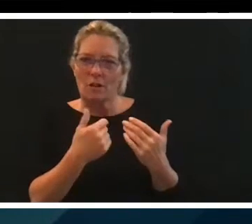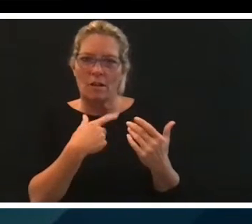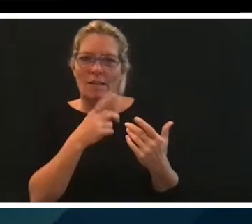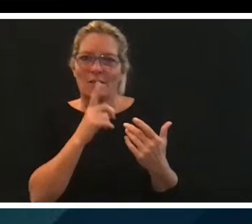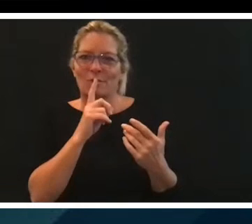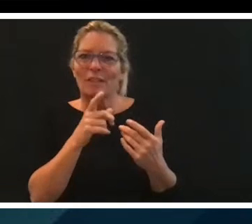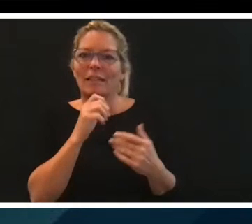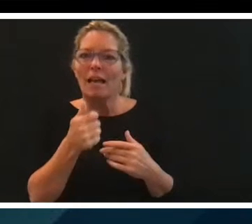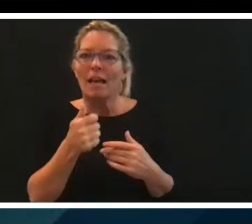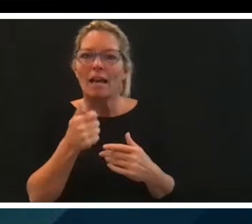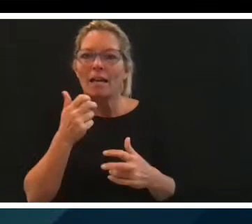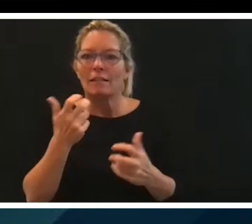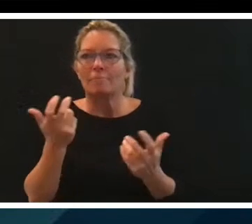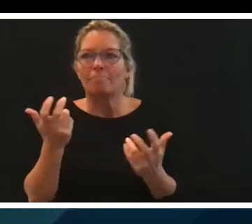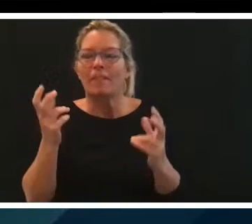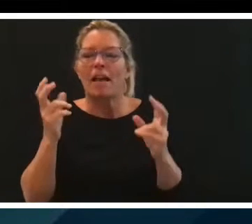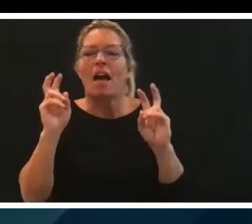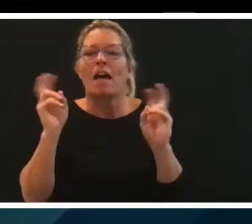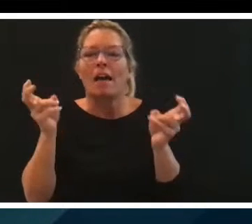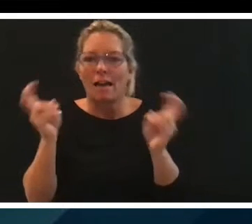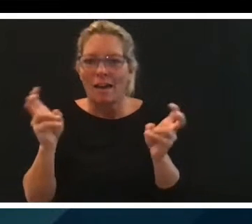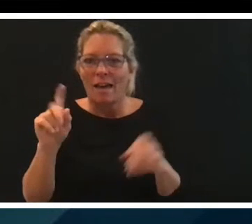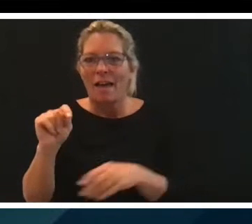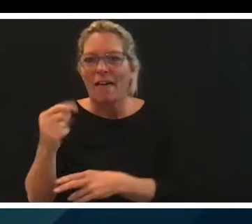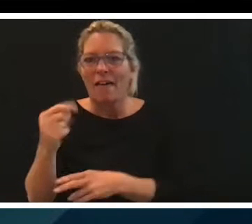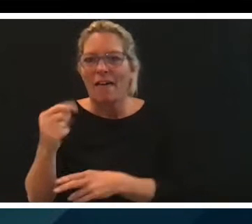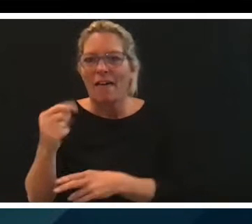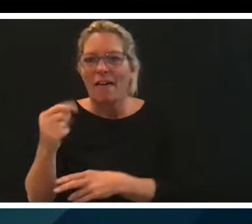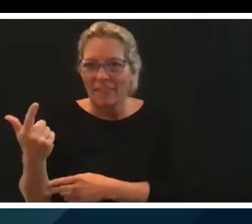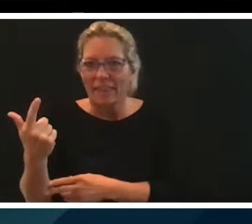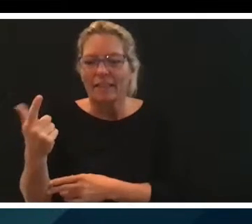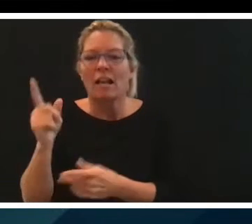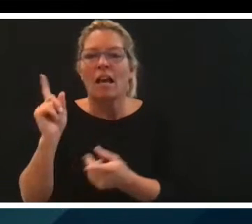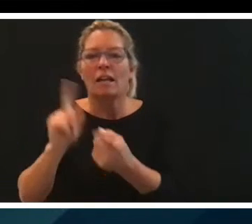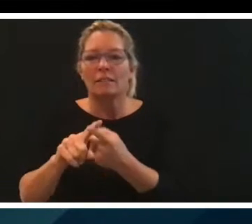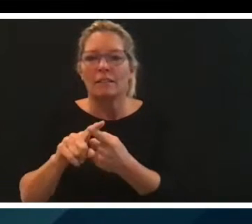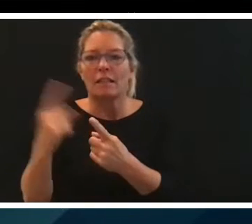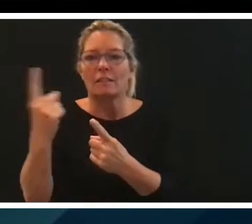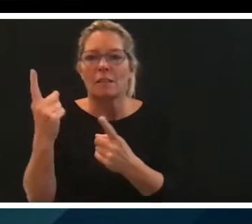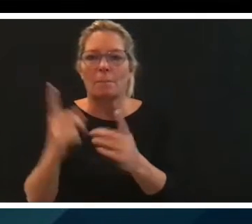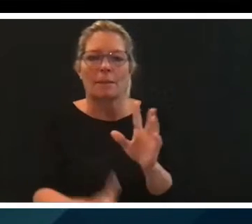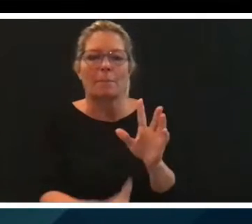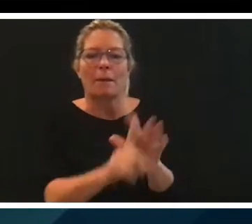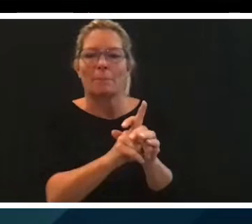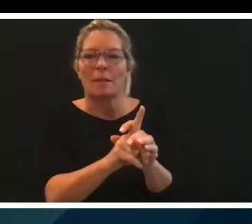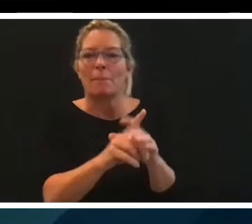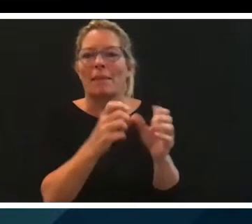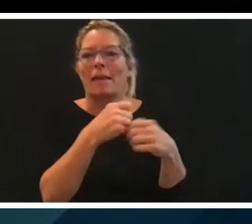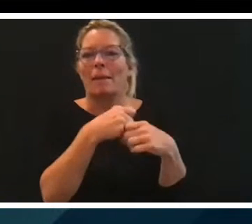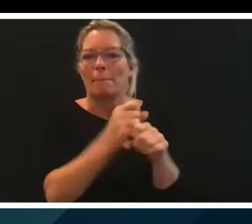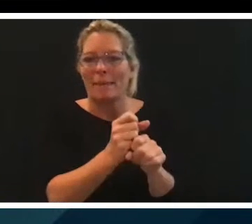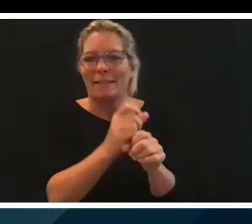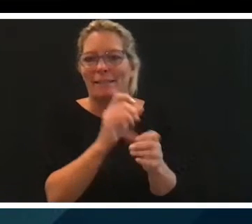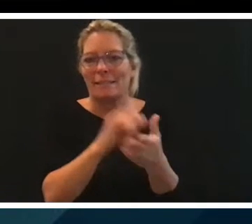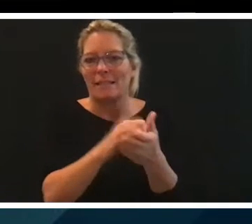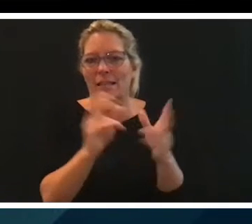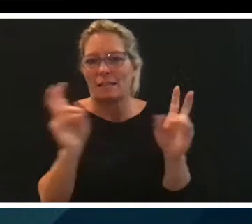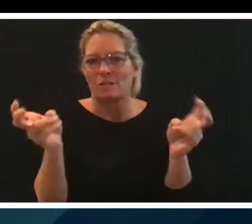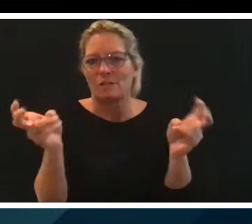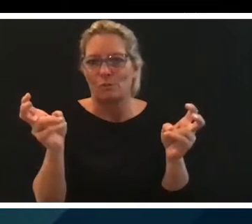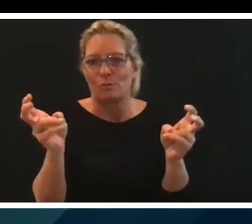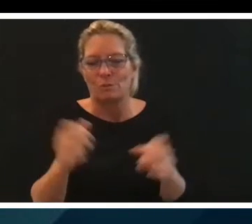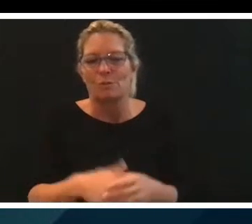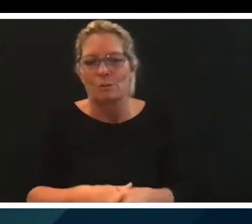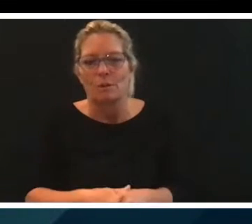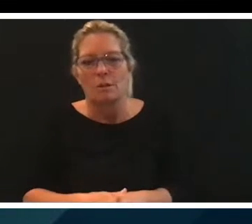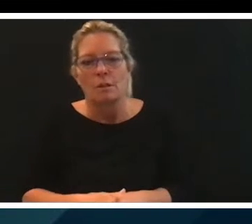thing until someone tells you it's a thing, or until something comes along that makes it a thing. And what first